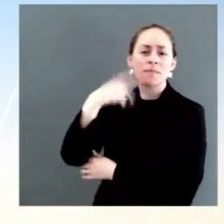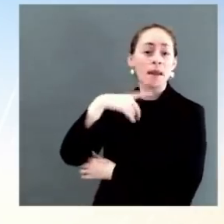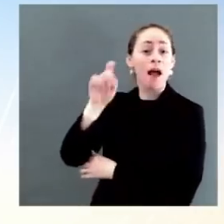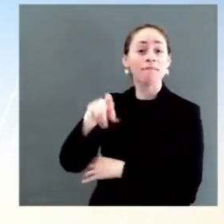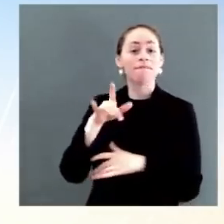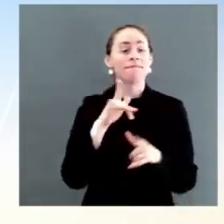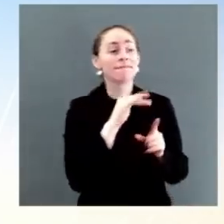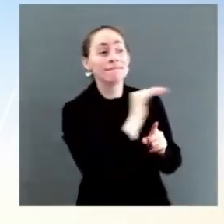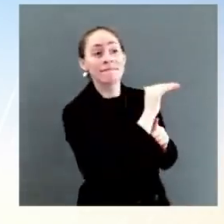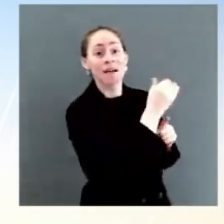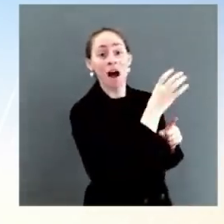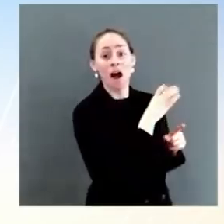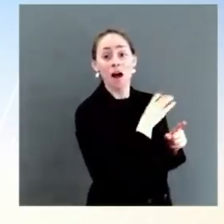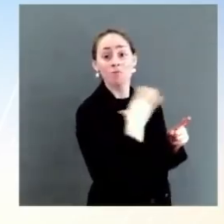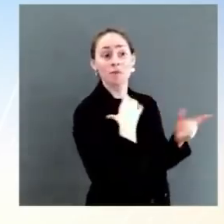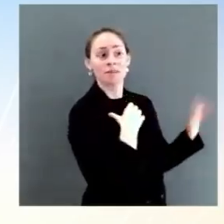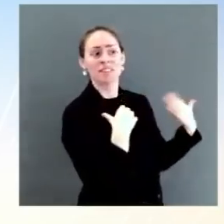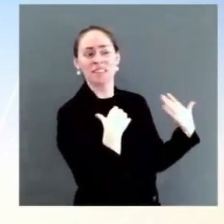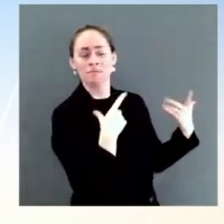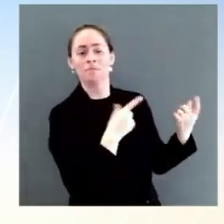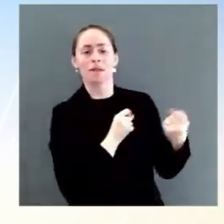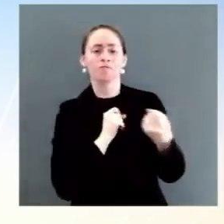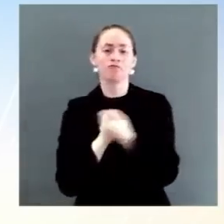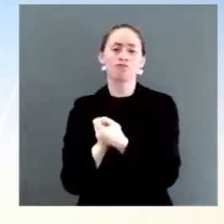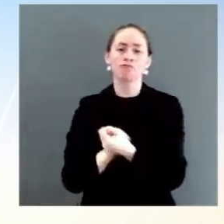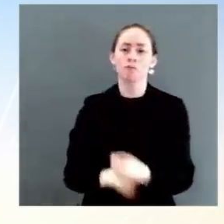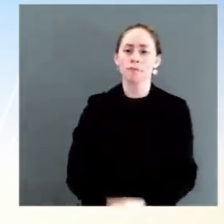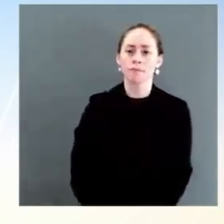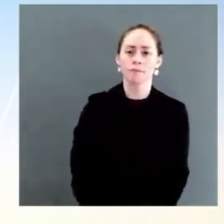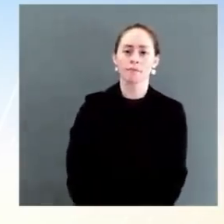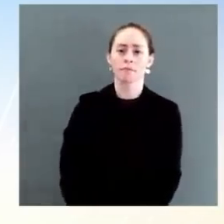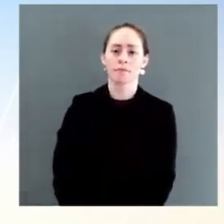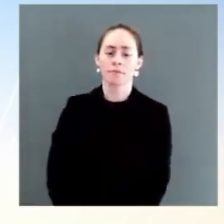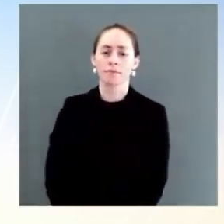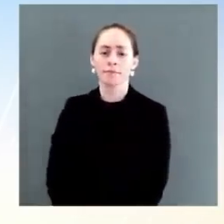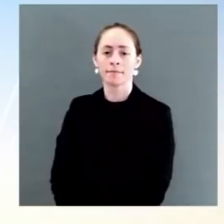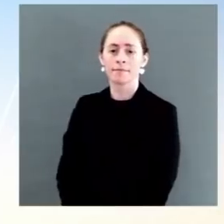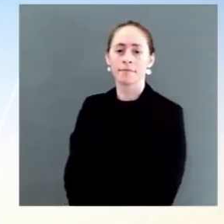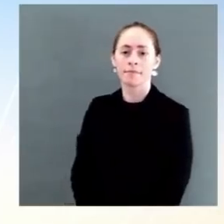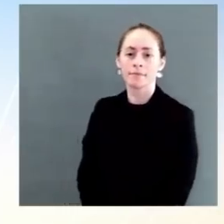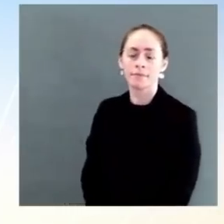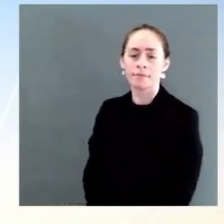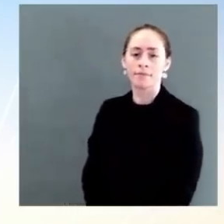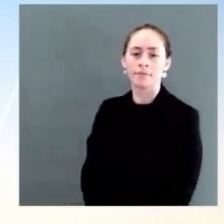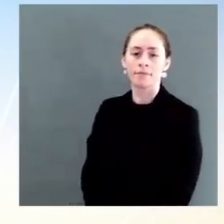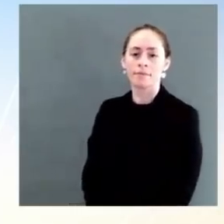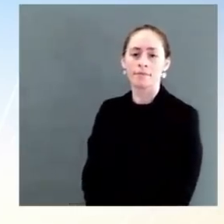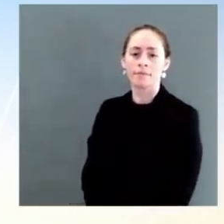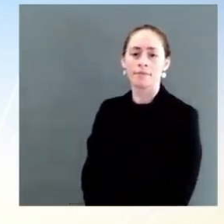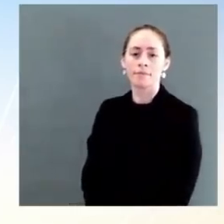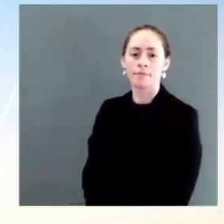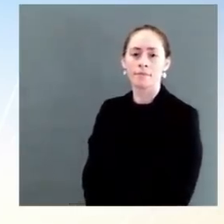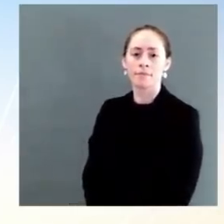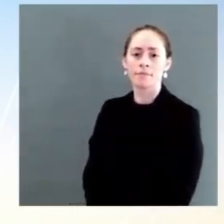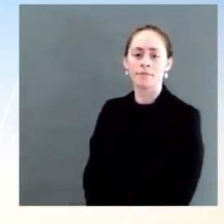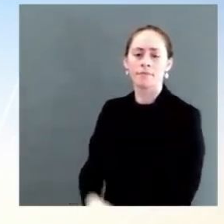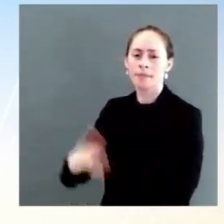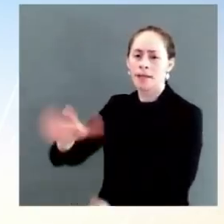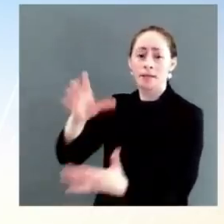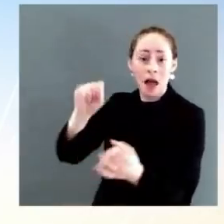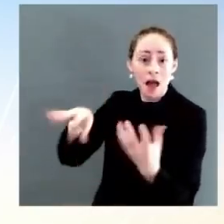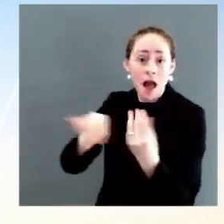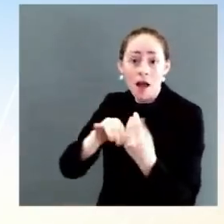until you get more information on Not at this point that I'm aware of, exactly. Okay, we got to wrap up. Go ahead, one